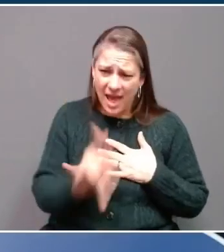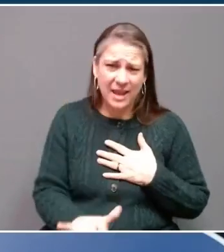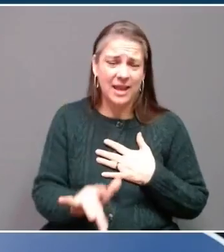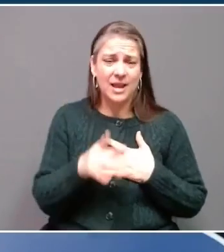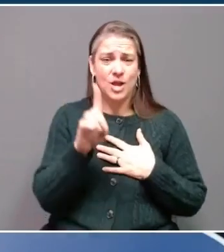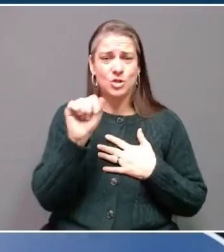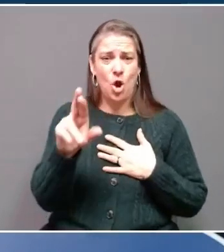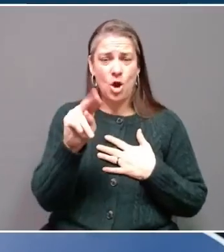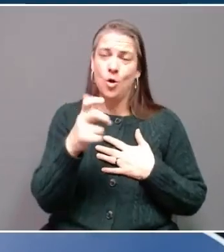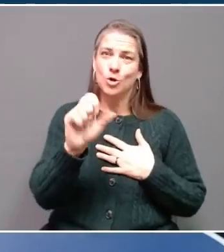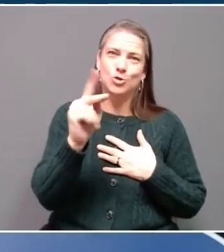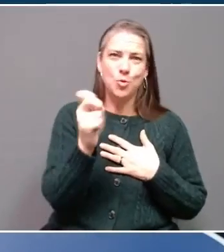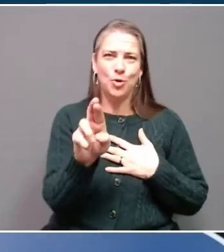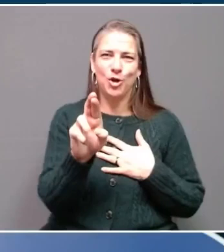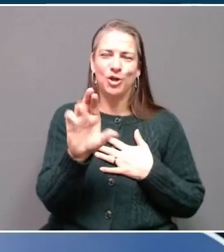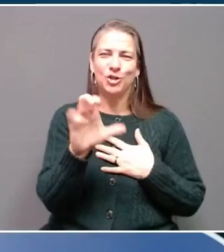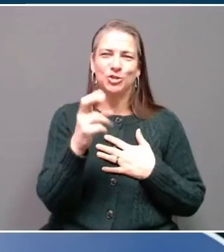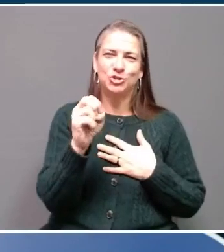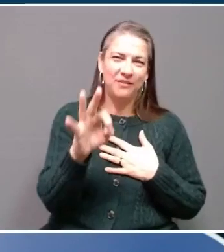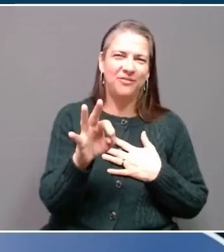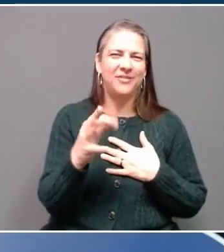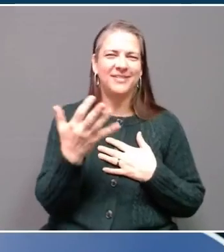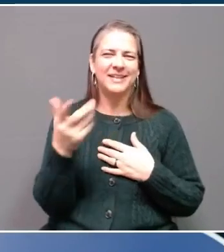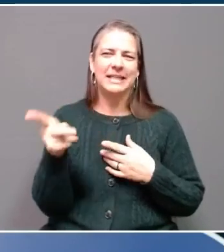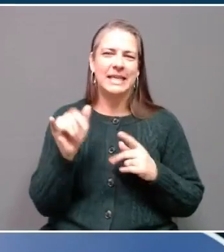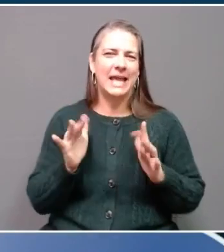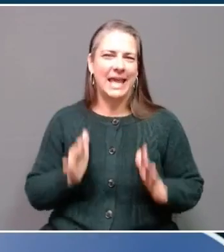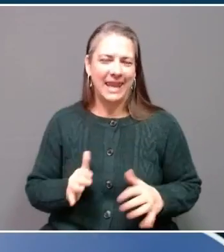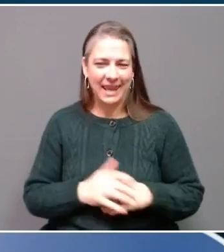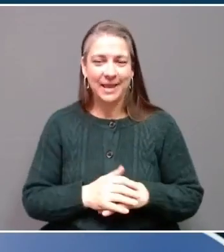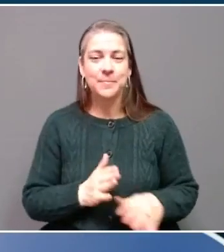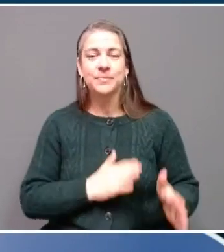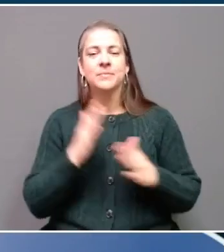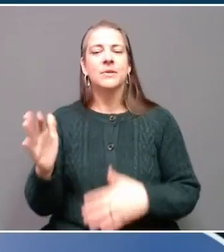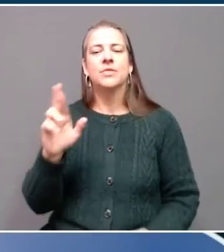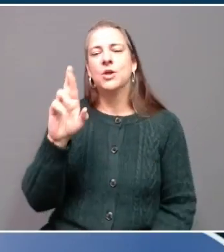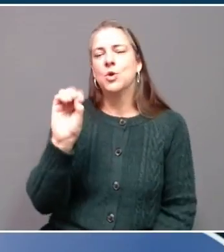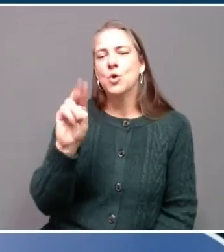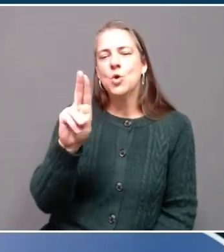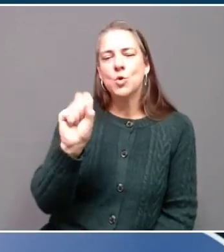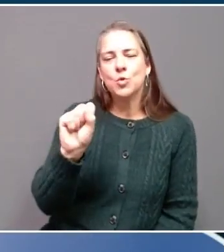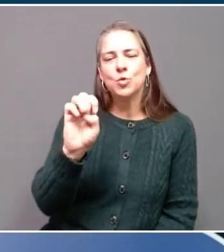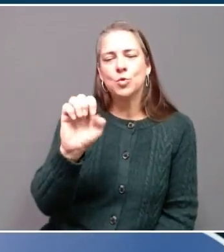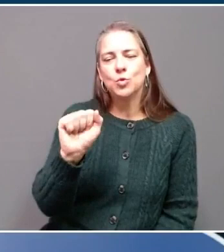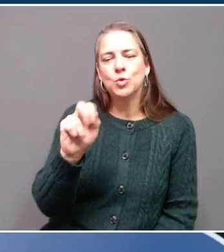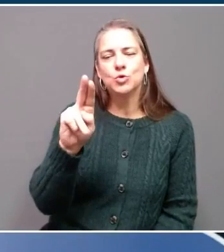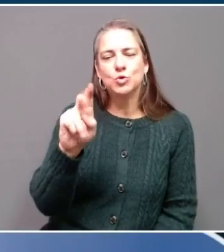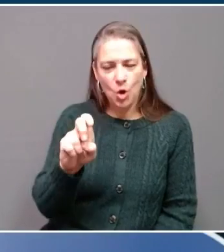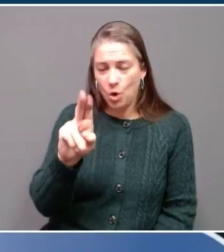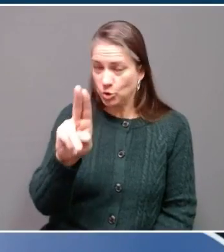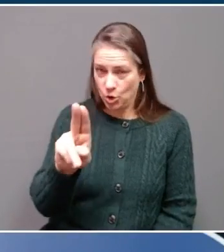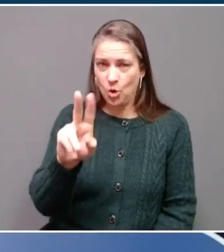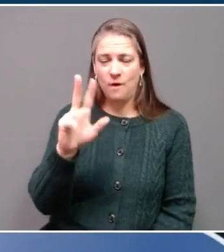Chef, a Kentuckian. And finally, we honored the Russo Volunteer Fire Department of Breathitt County, which received the William Cooper Faith